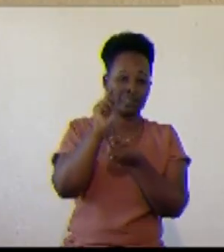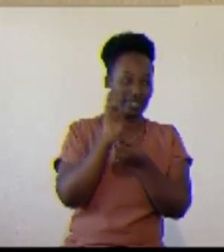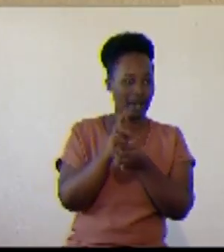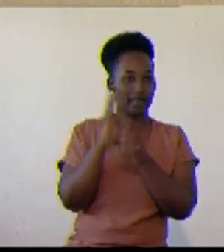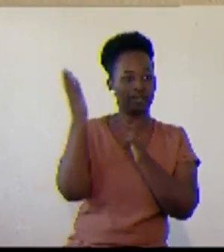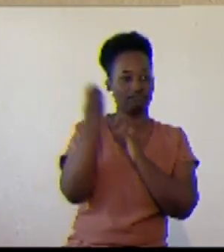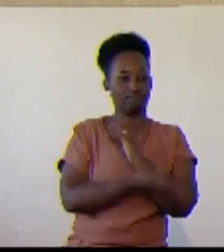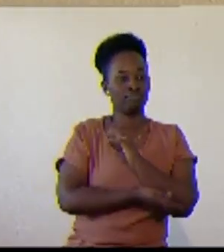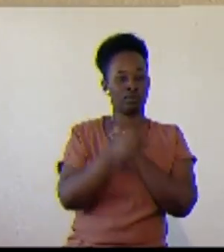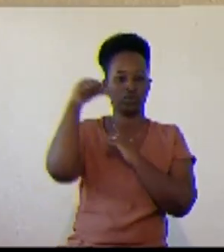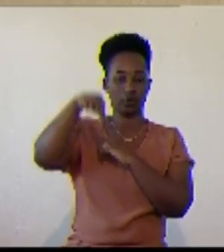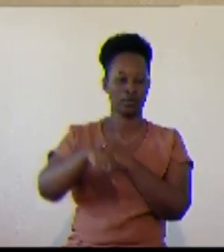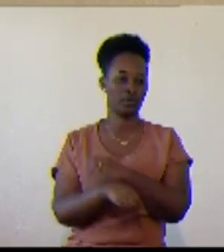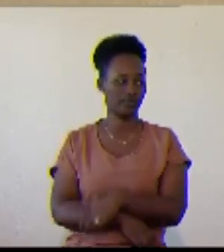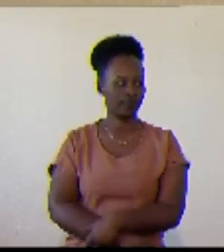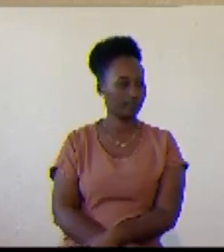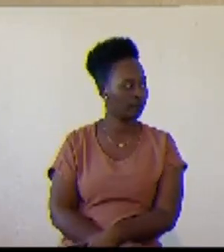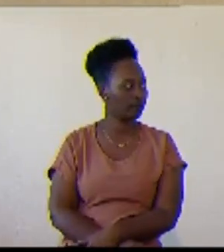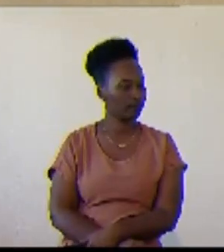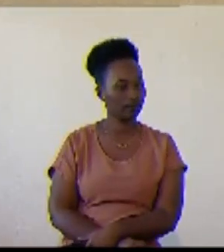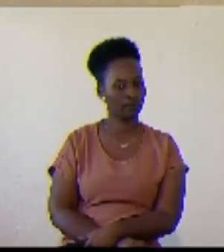output. So we have,